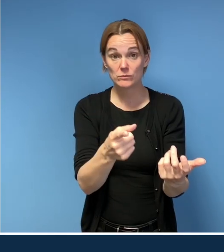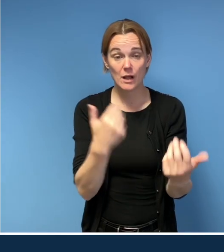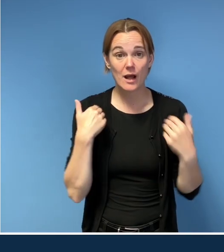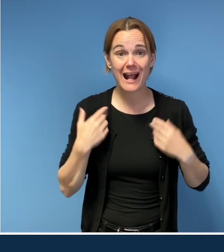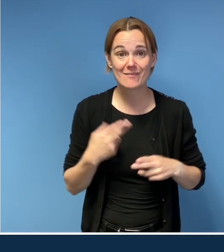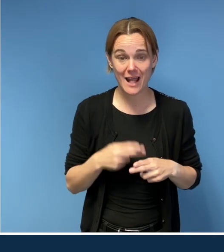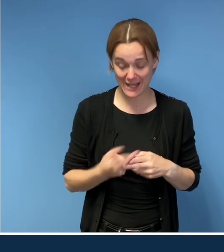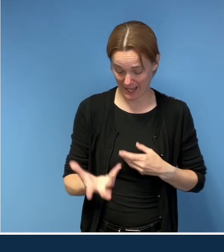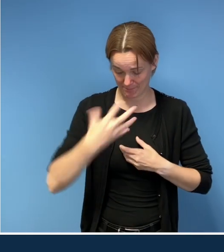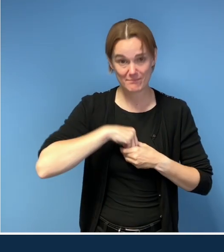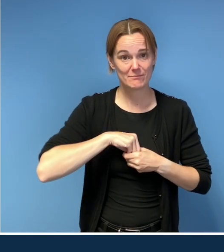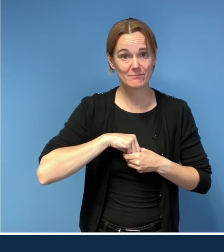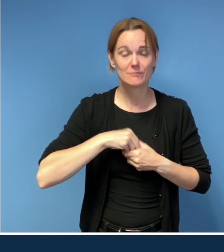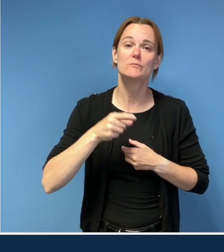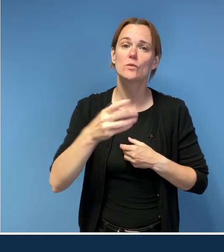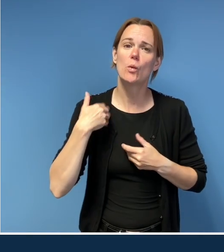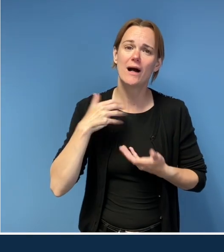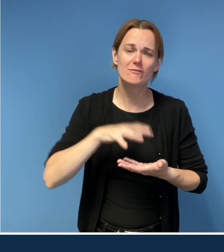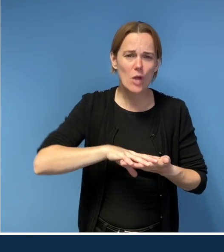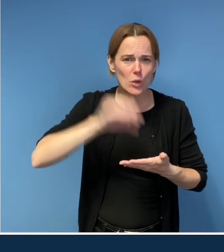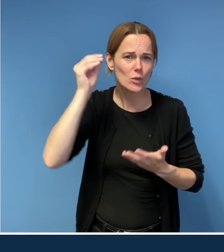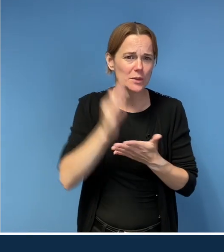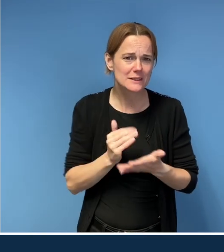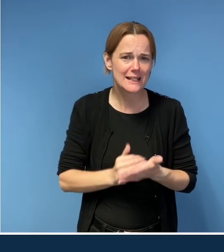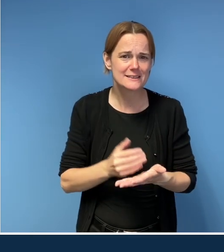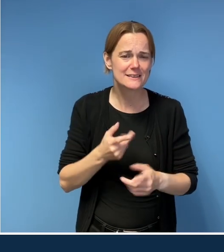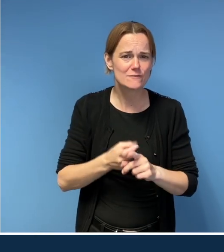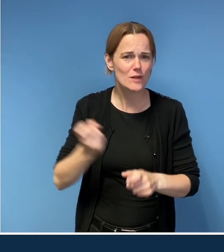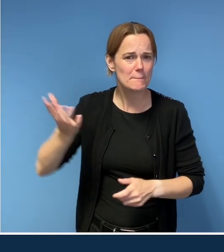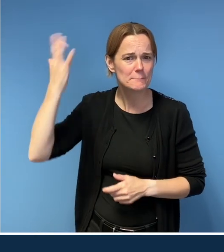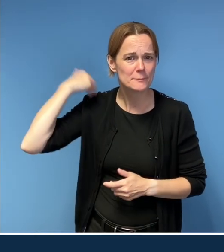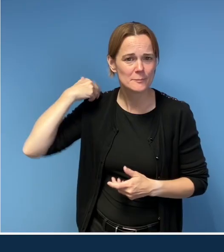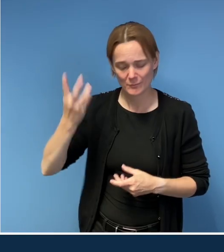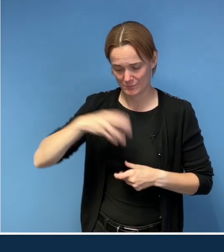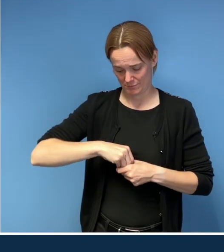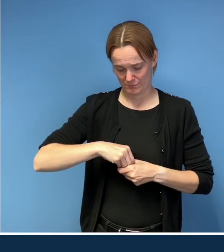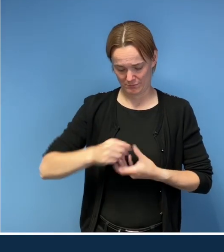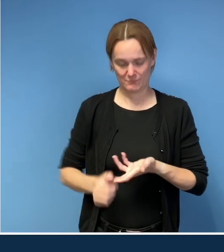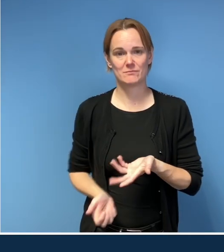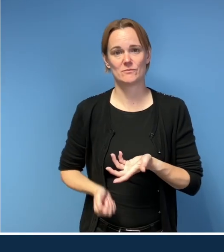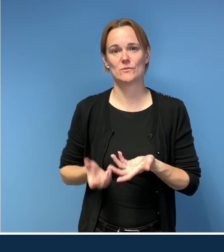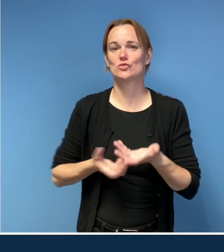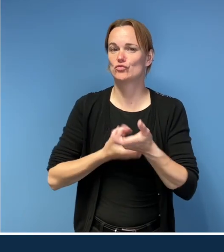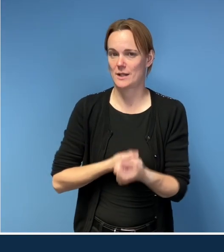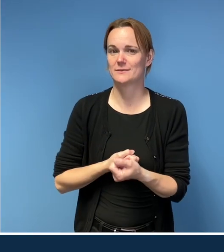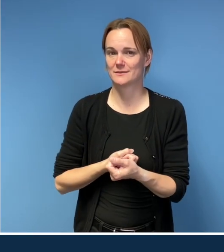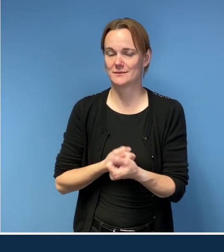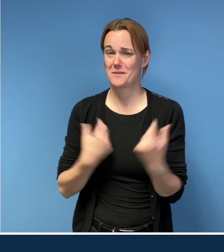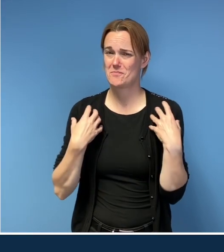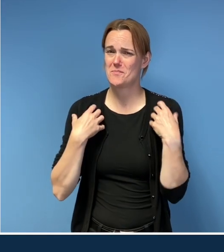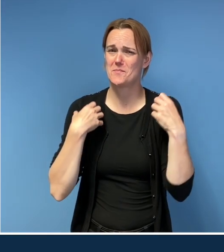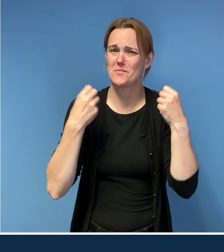teachings, and the responsibilities with you, and let them shape how you learn. Let them shape how you walk, how